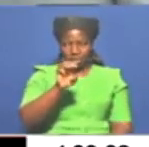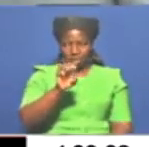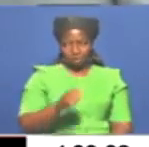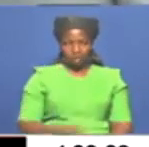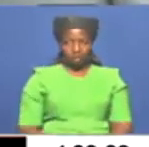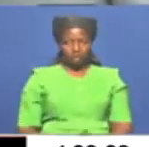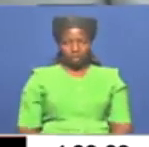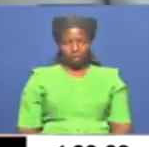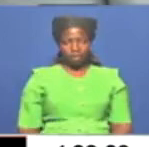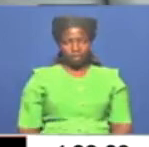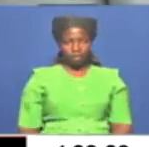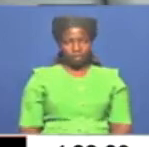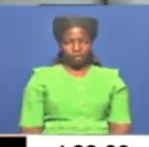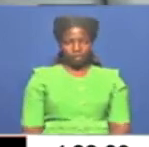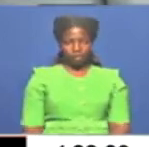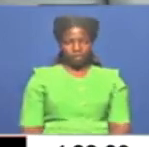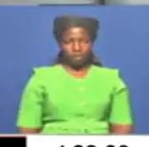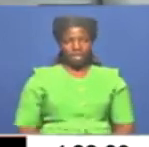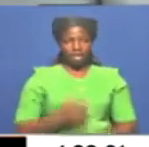in